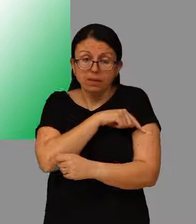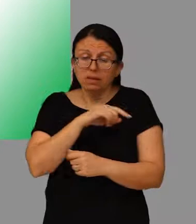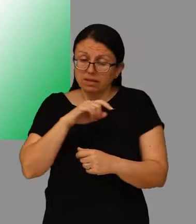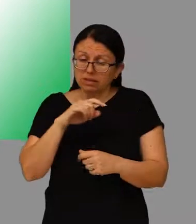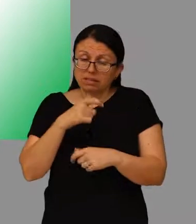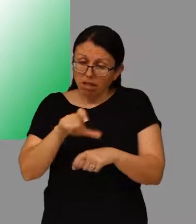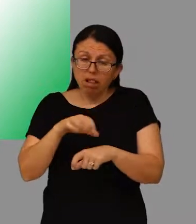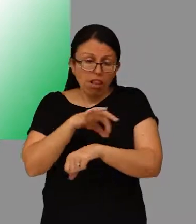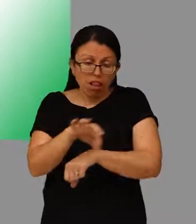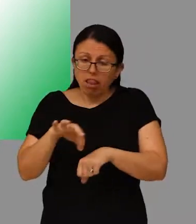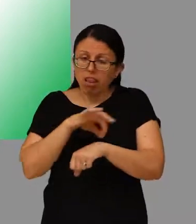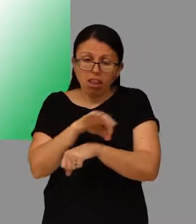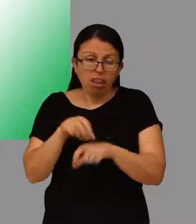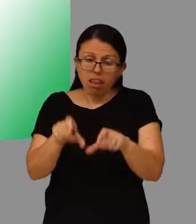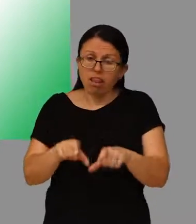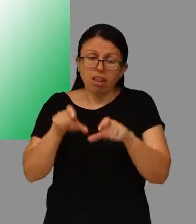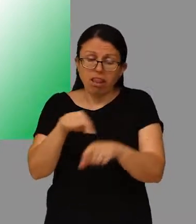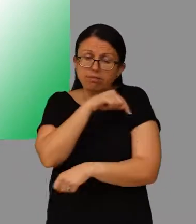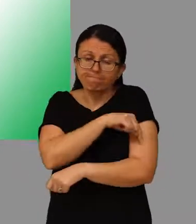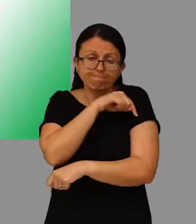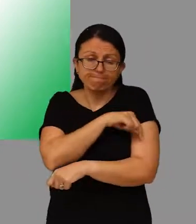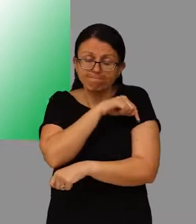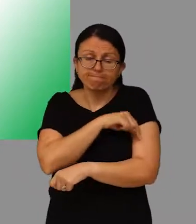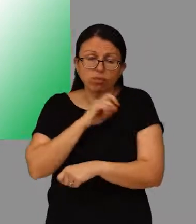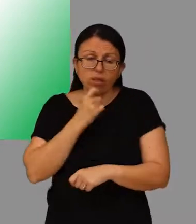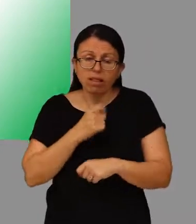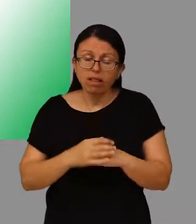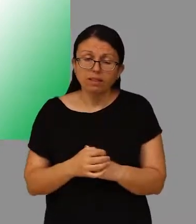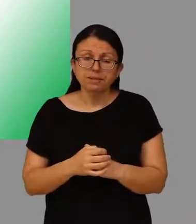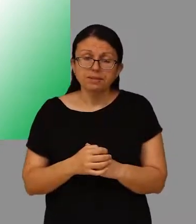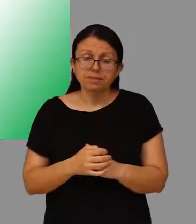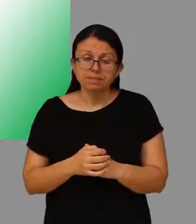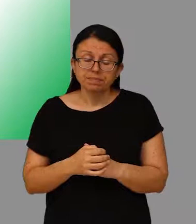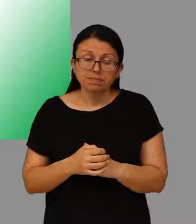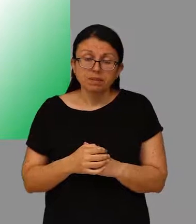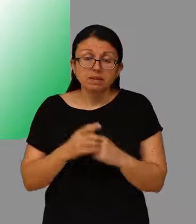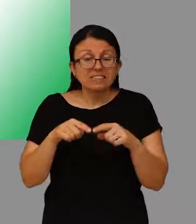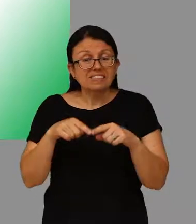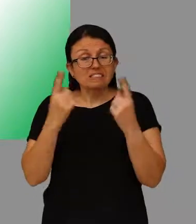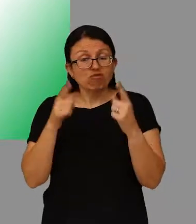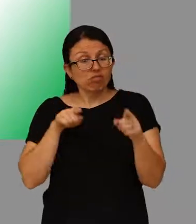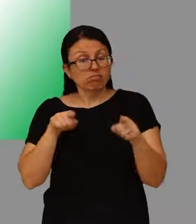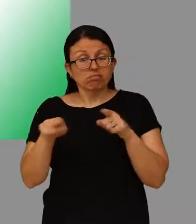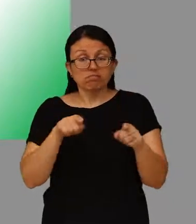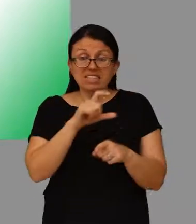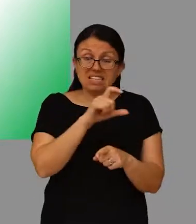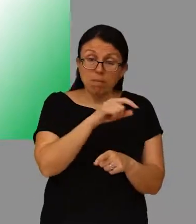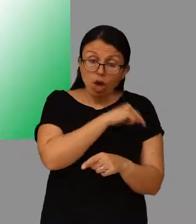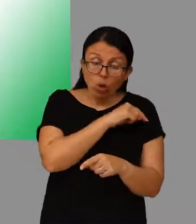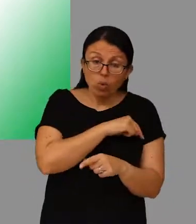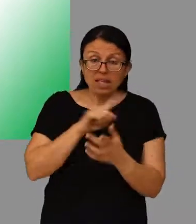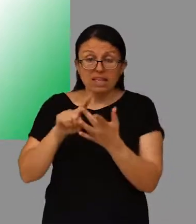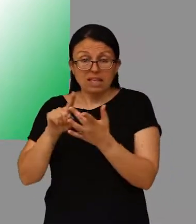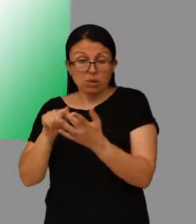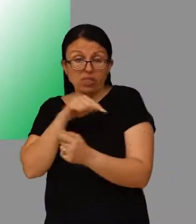and again it can take several hours to have your treatment. Broadly speaking, the difference between chemotherapy